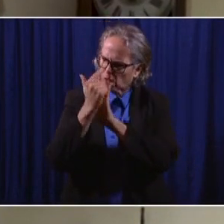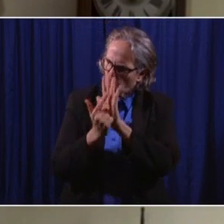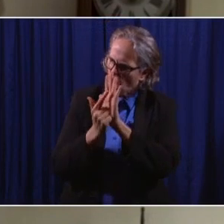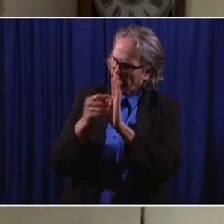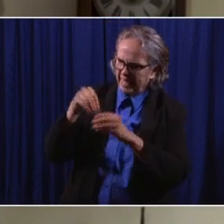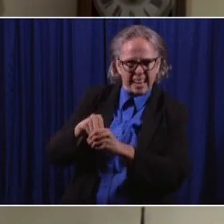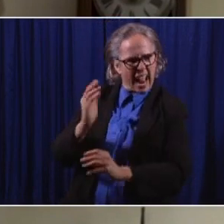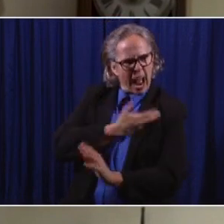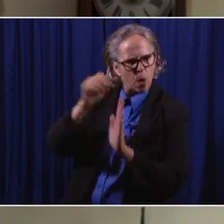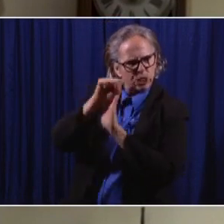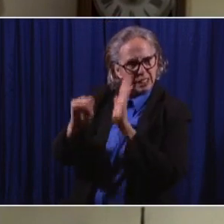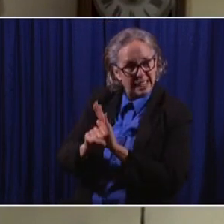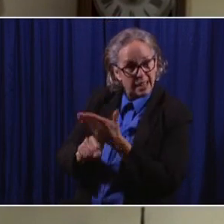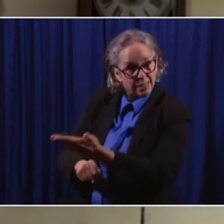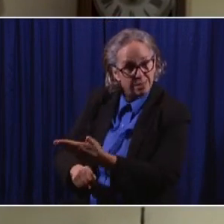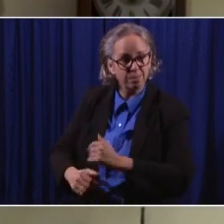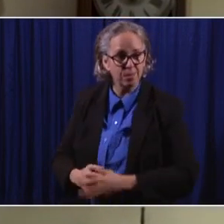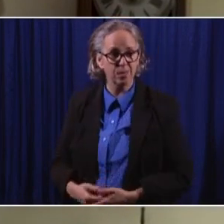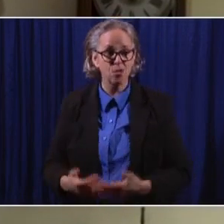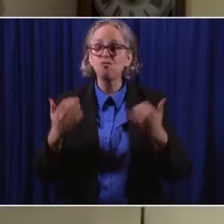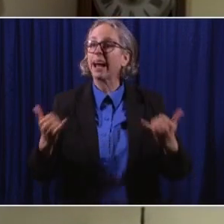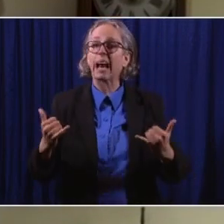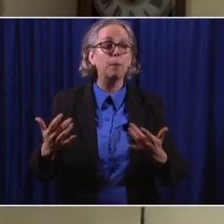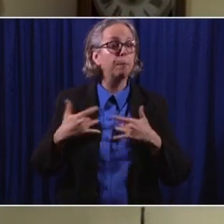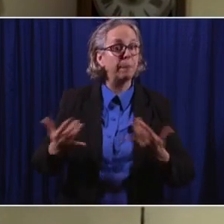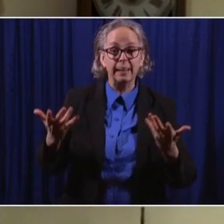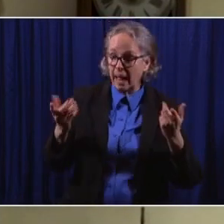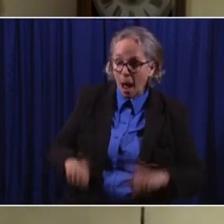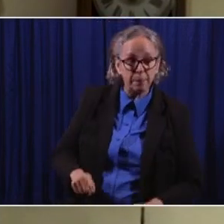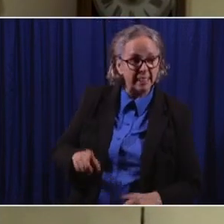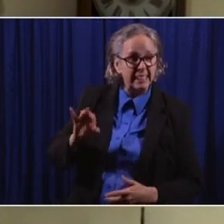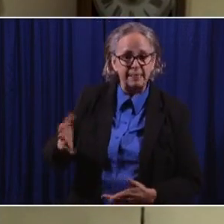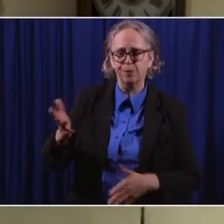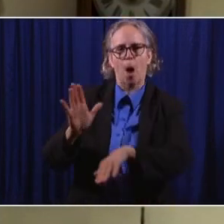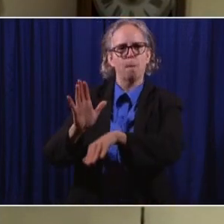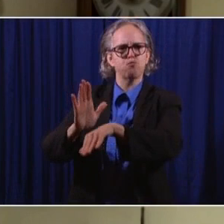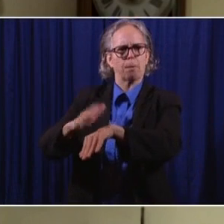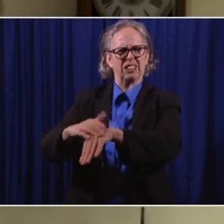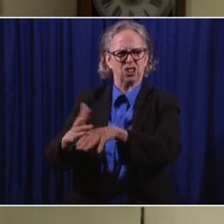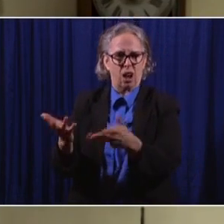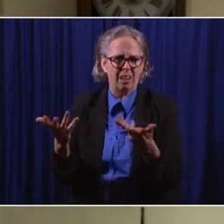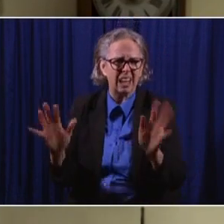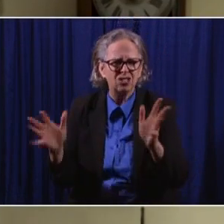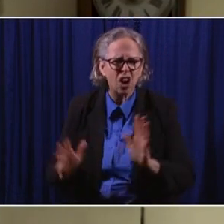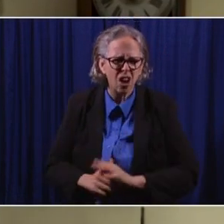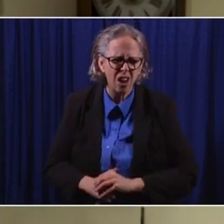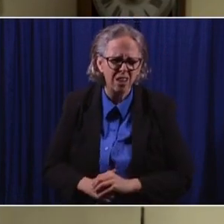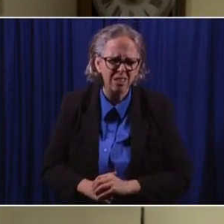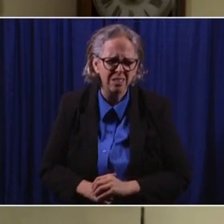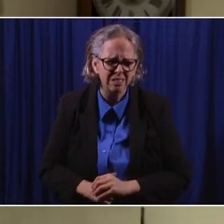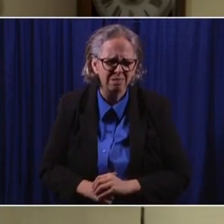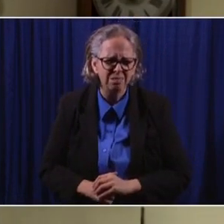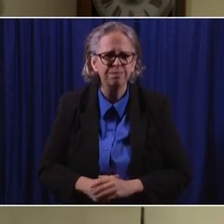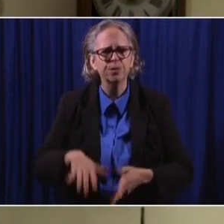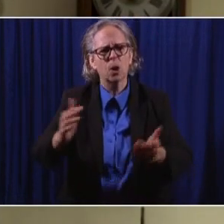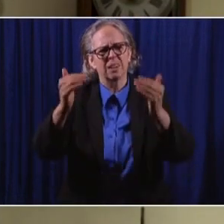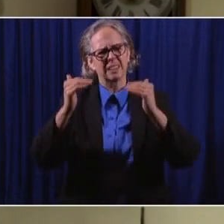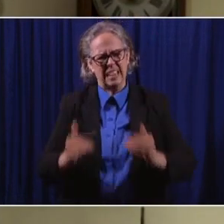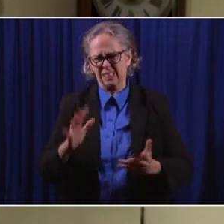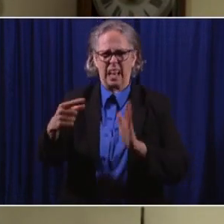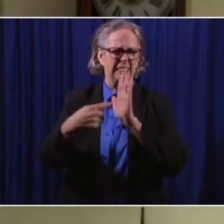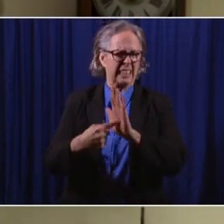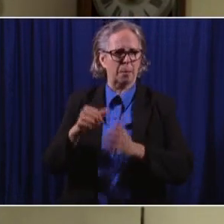offender many times will get probation. Yesterday in Cincinnati, the United States Attorney for the Southern